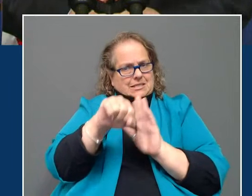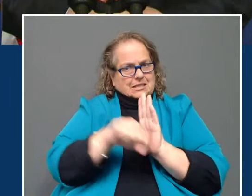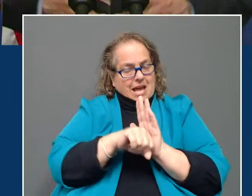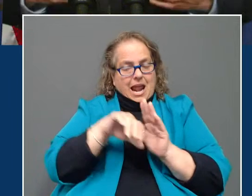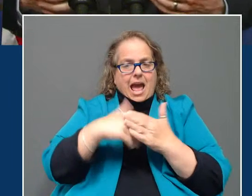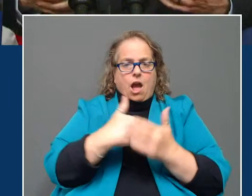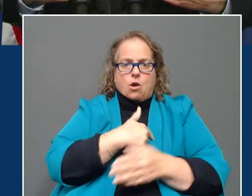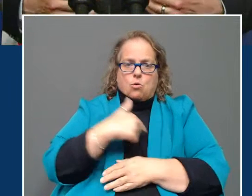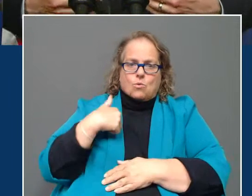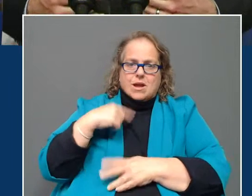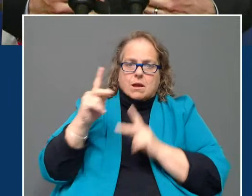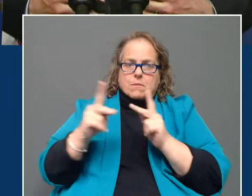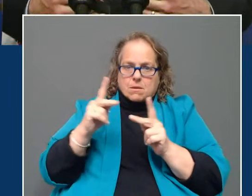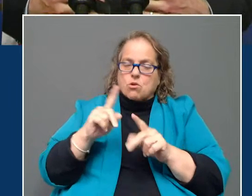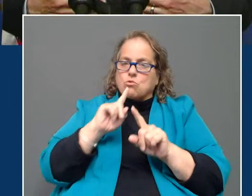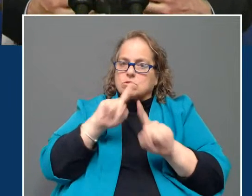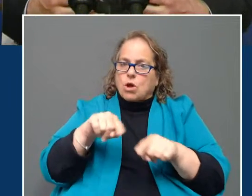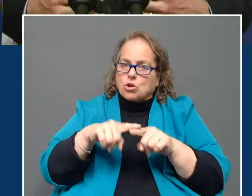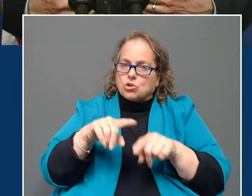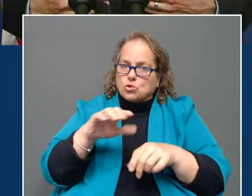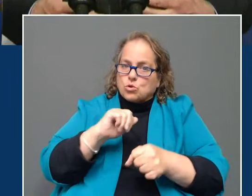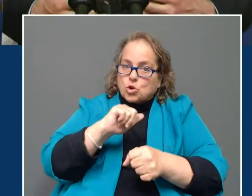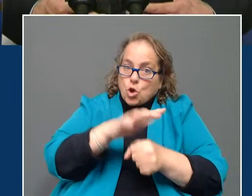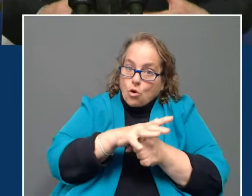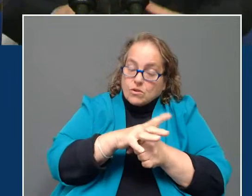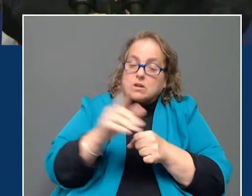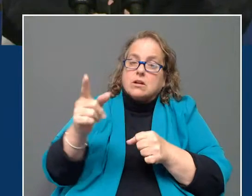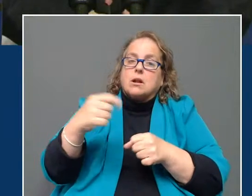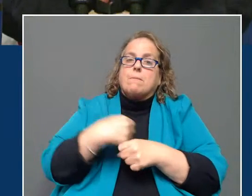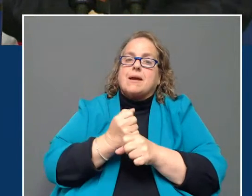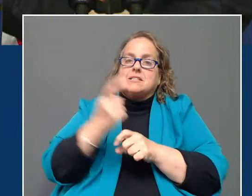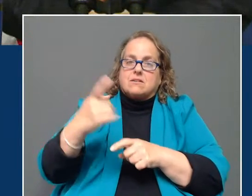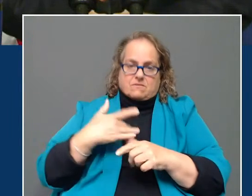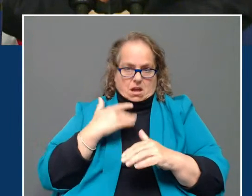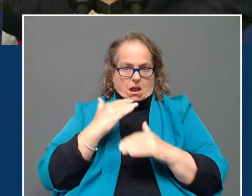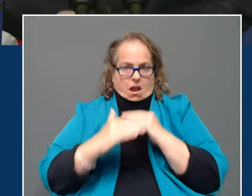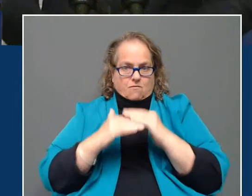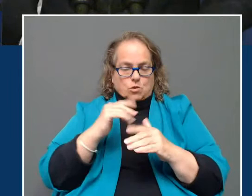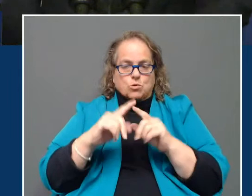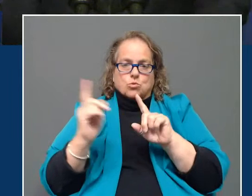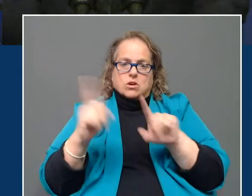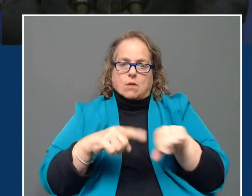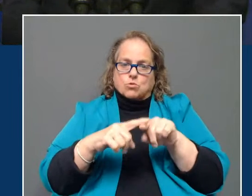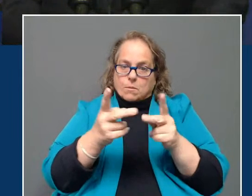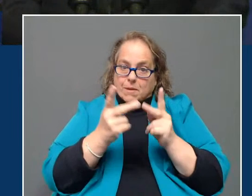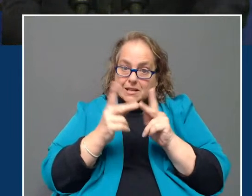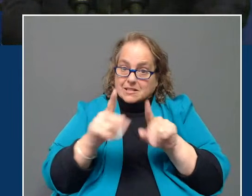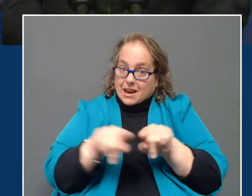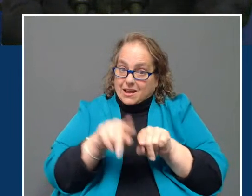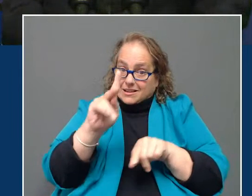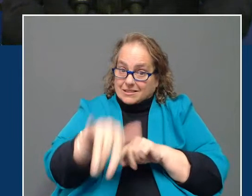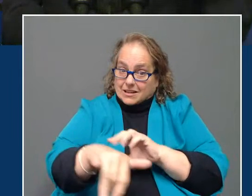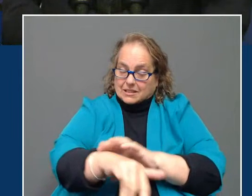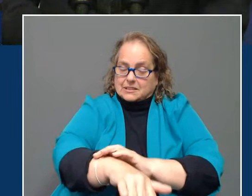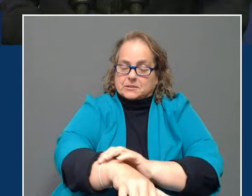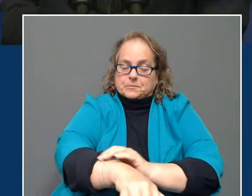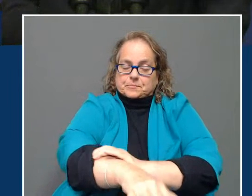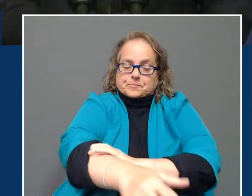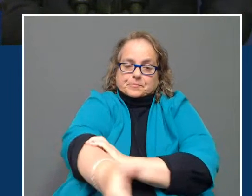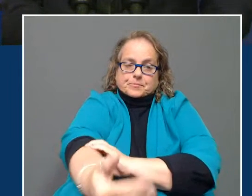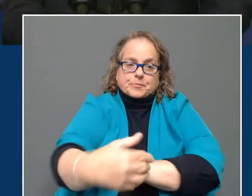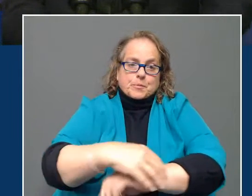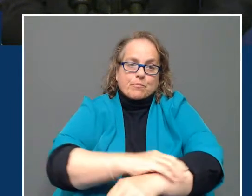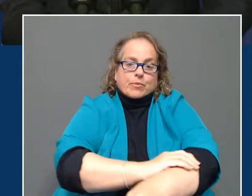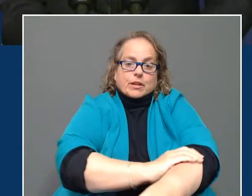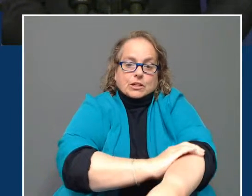COVID, and the fact that that makes them feel comfortable coming to a place like Kentucky. Next, today we have good news